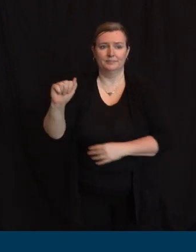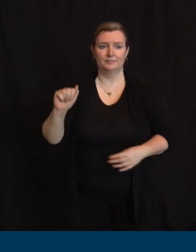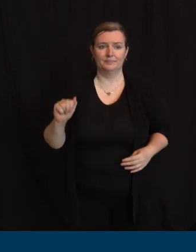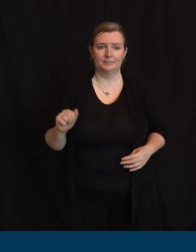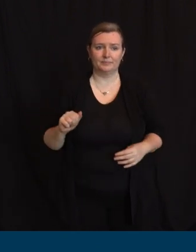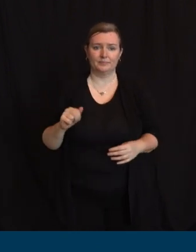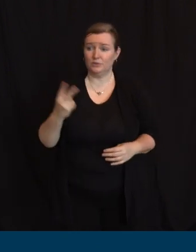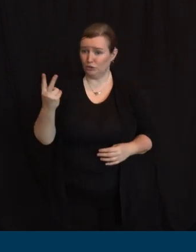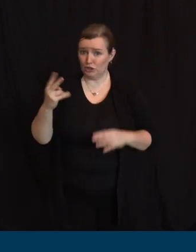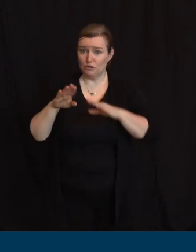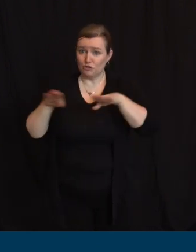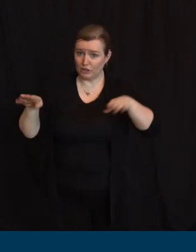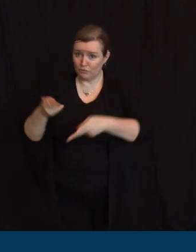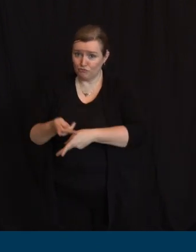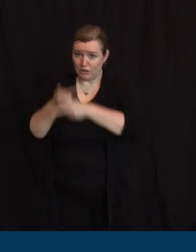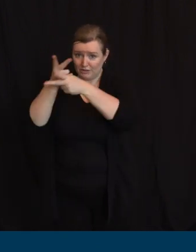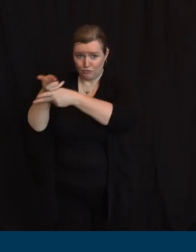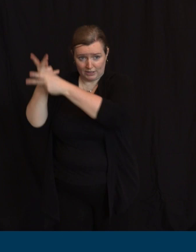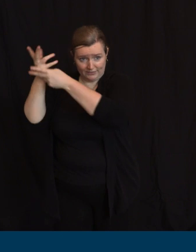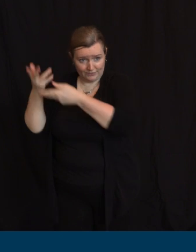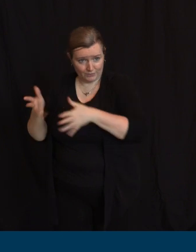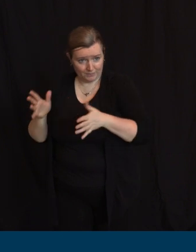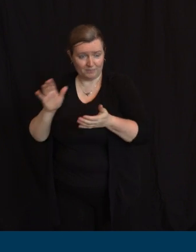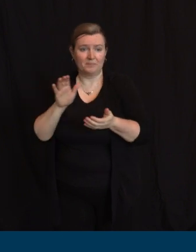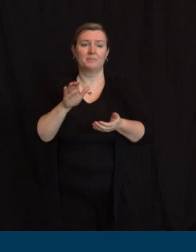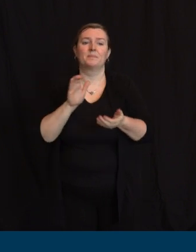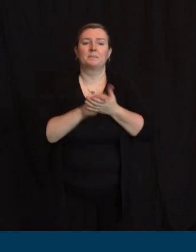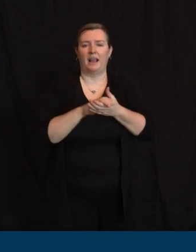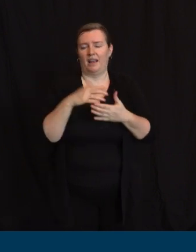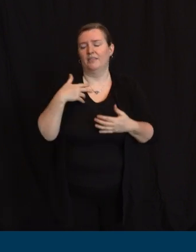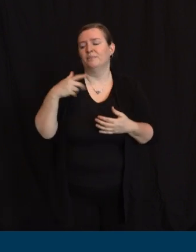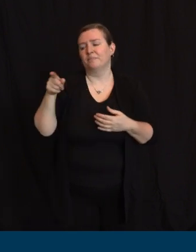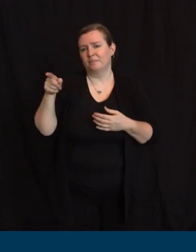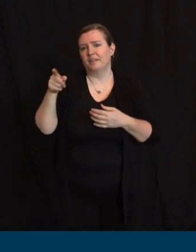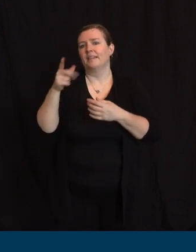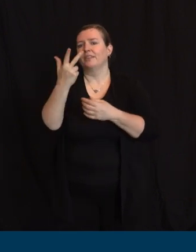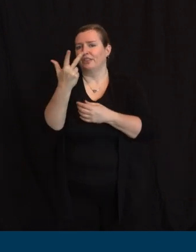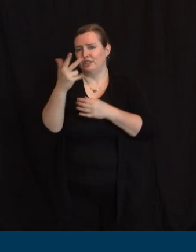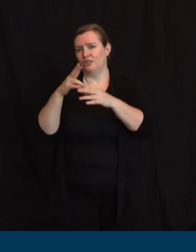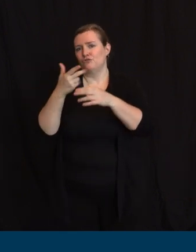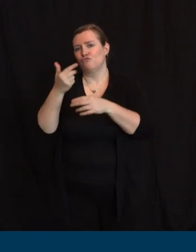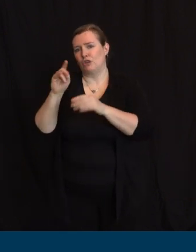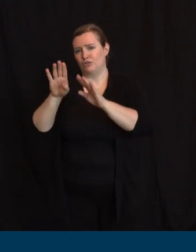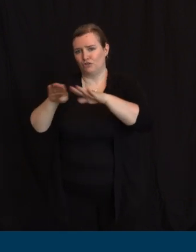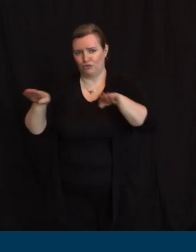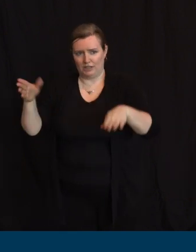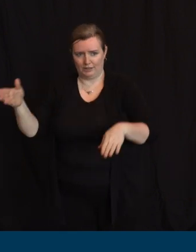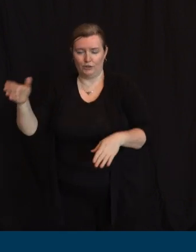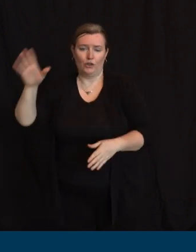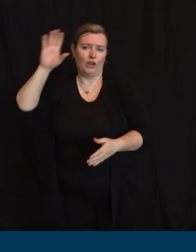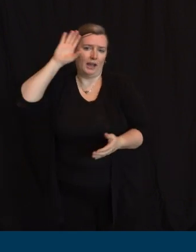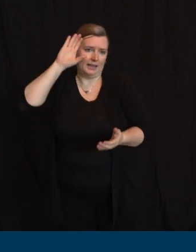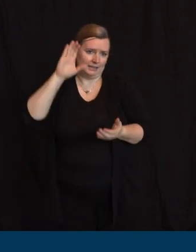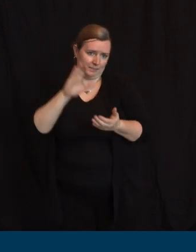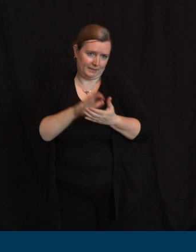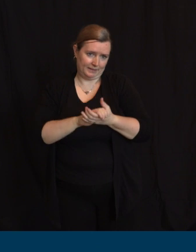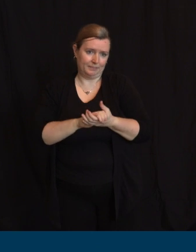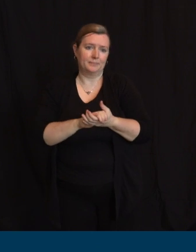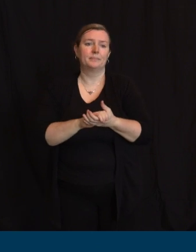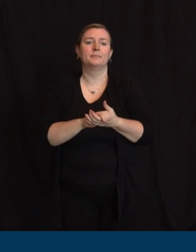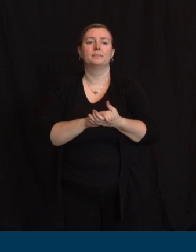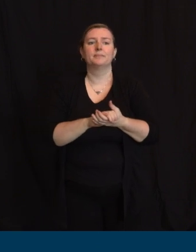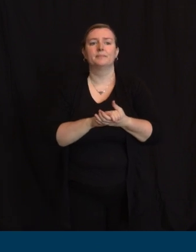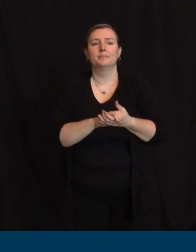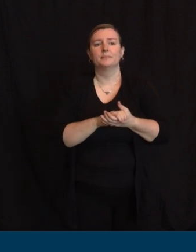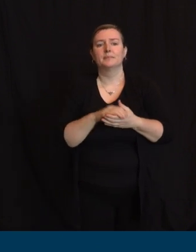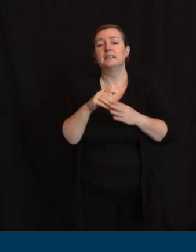grandchildren. Harvey, her husband, it should be noted, is currently in Morristown Medical Center, also with